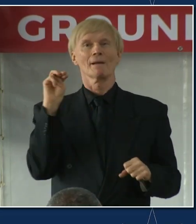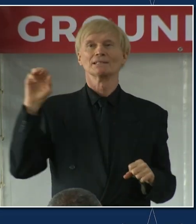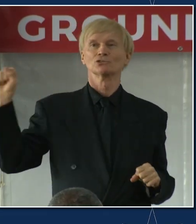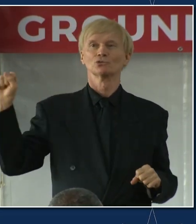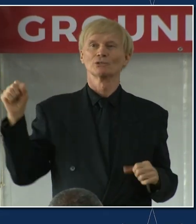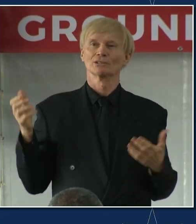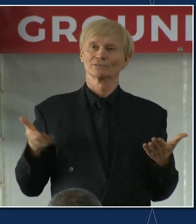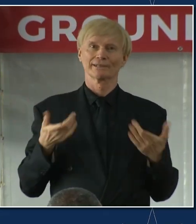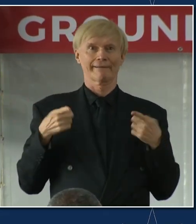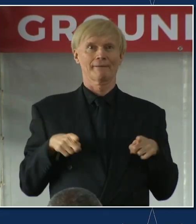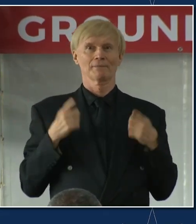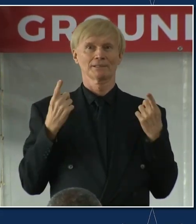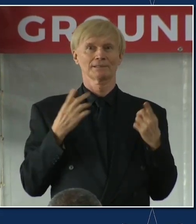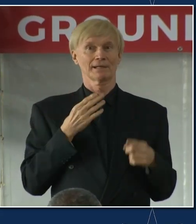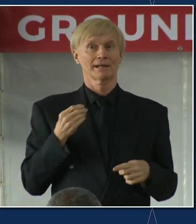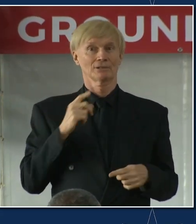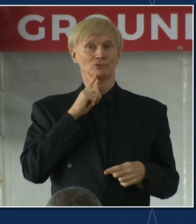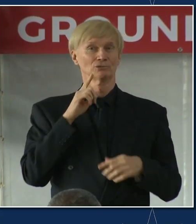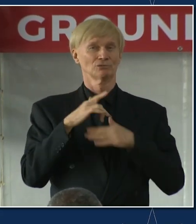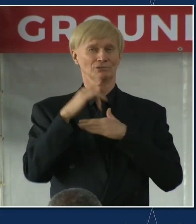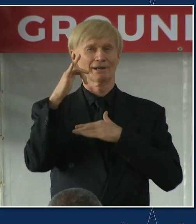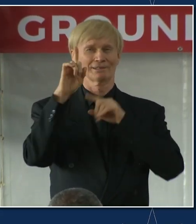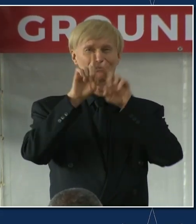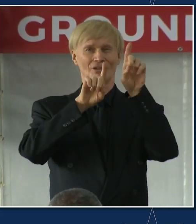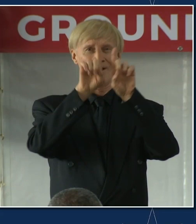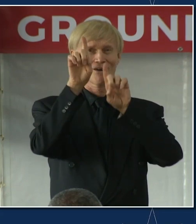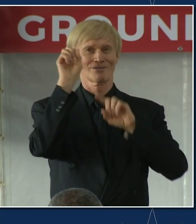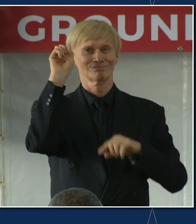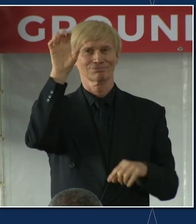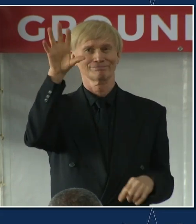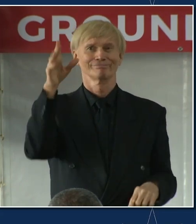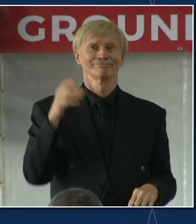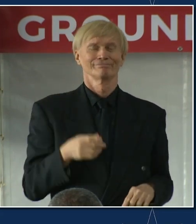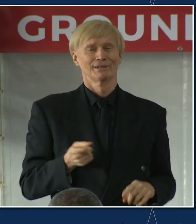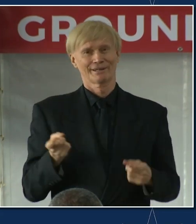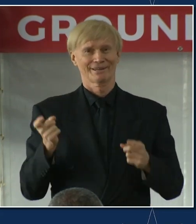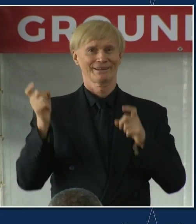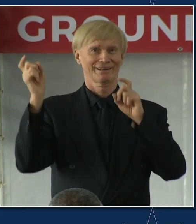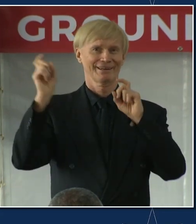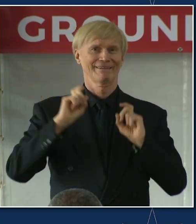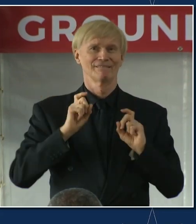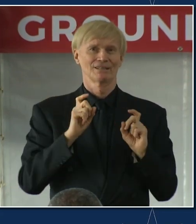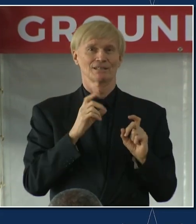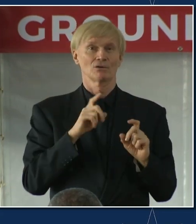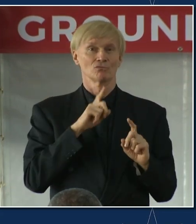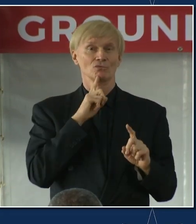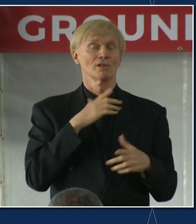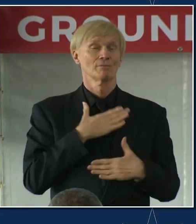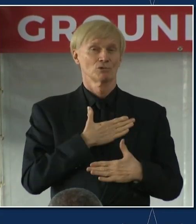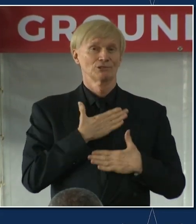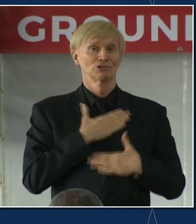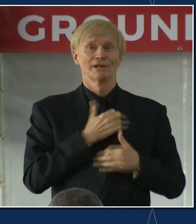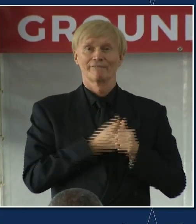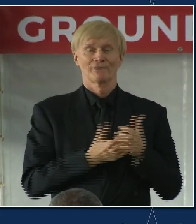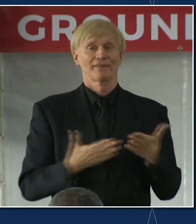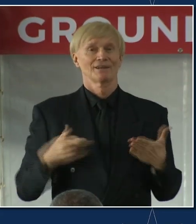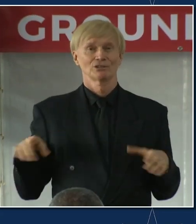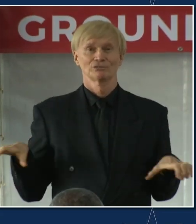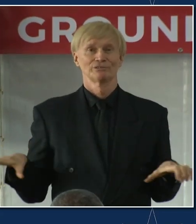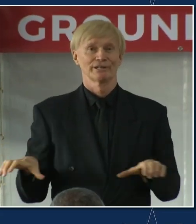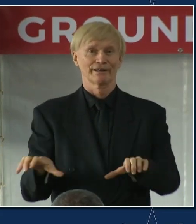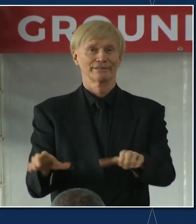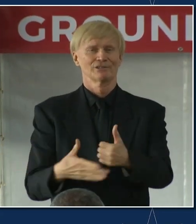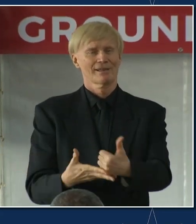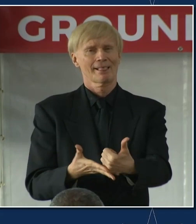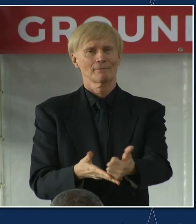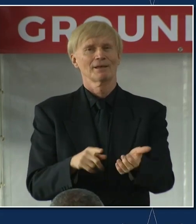reality. You're truly a shining star, a gift, and I so appreciate everything you have done to help guide